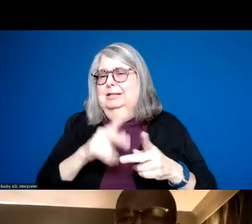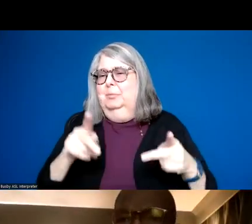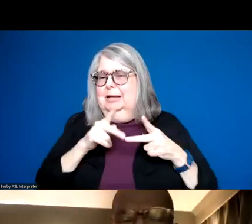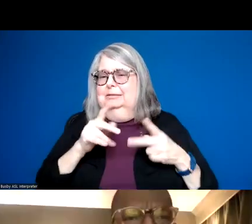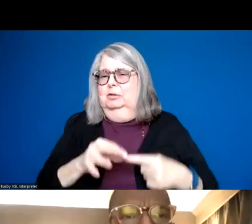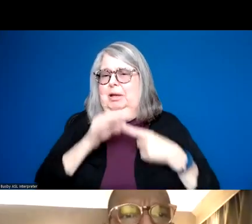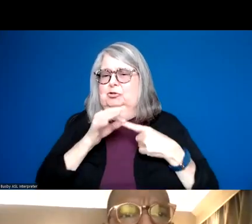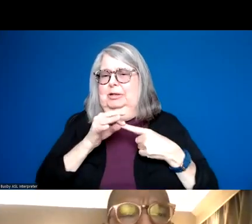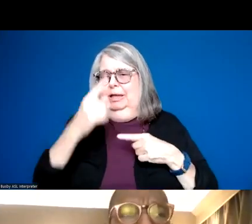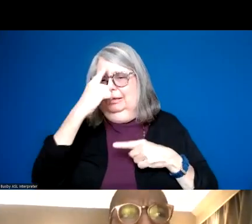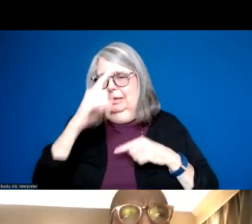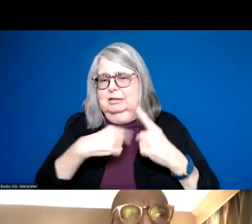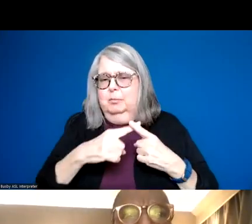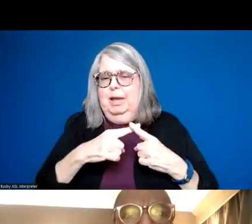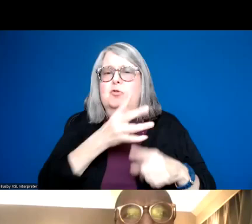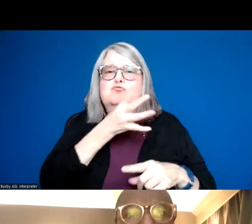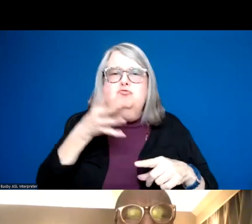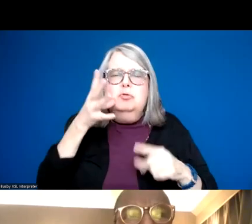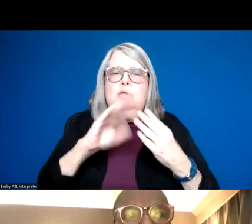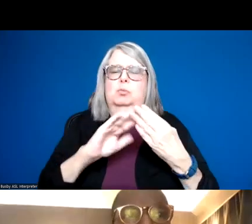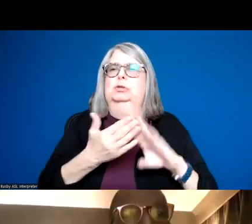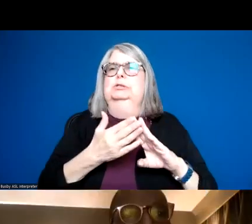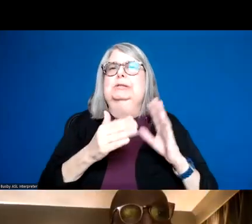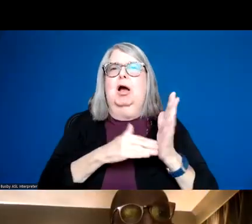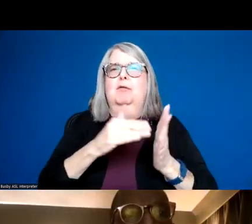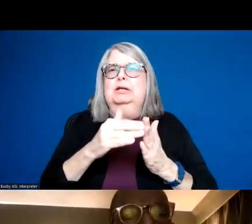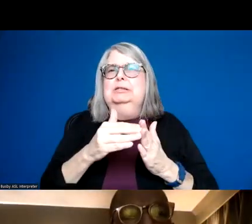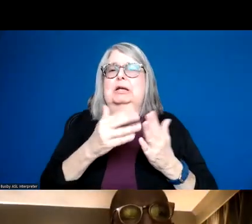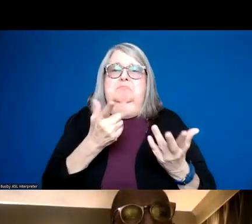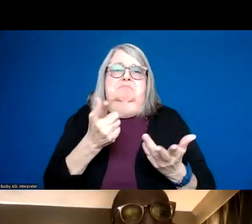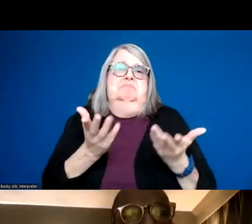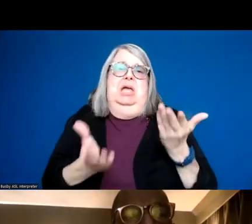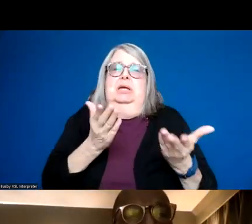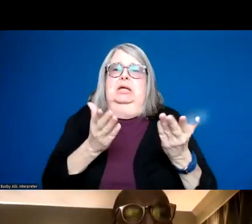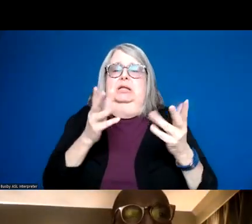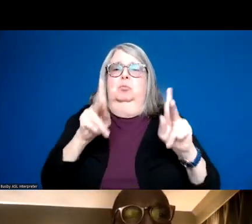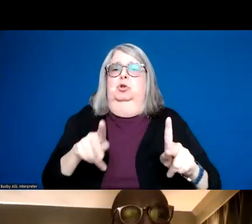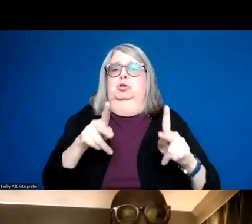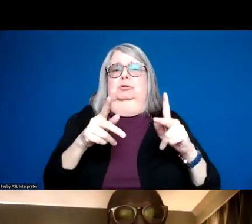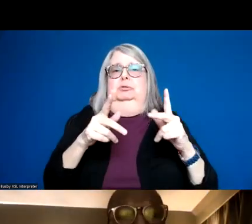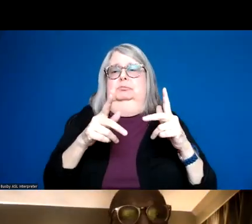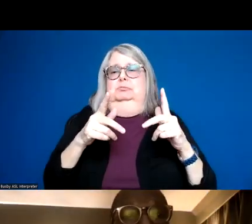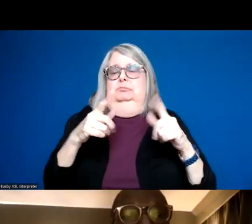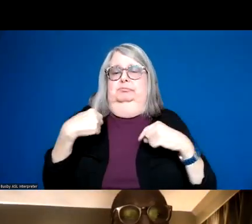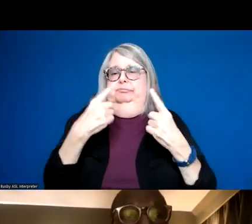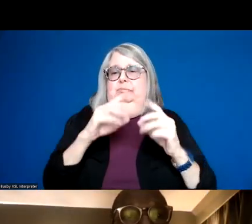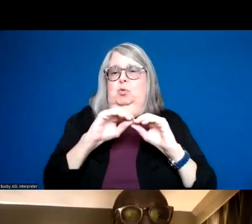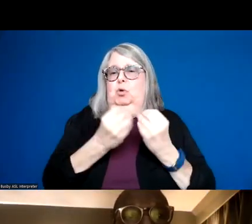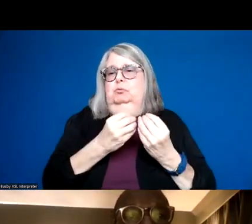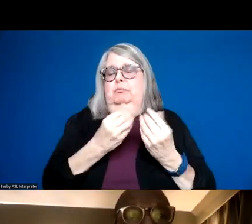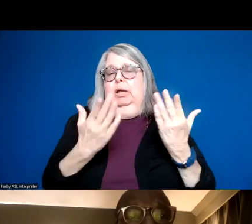about rural communities, oftentimes there may be the person who's the custodian in your organization, maybe a pastor of a